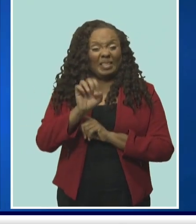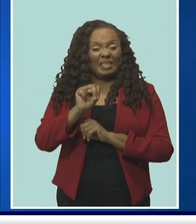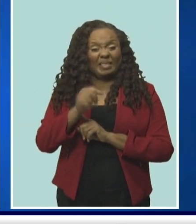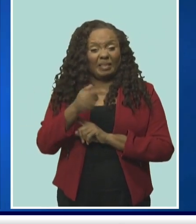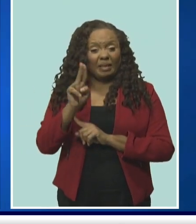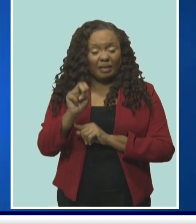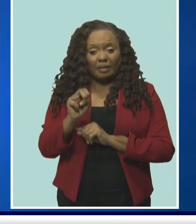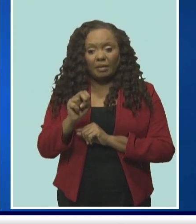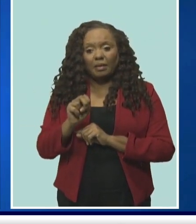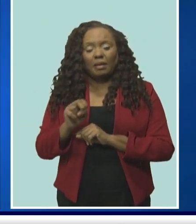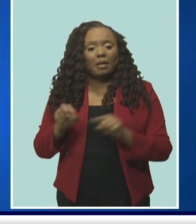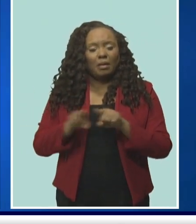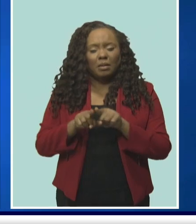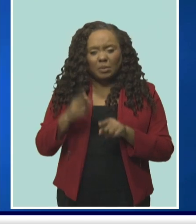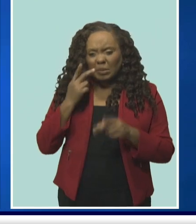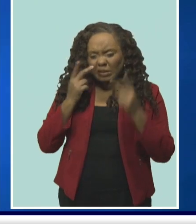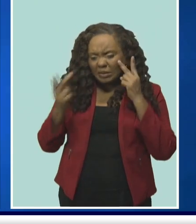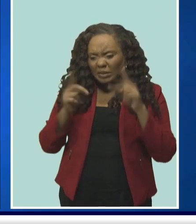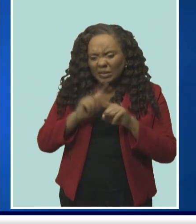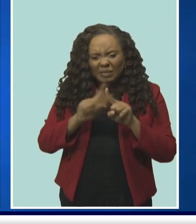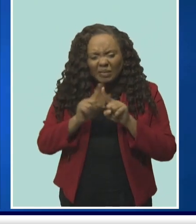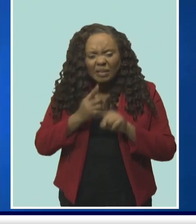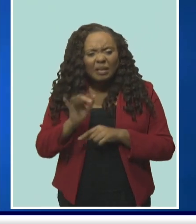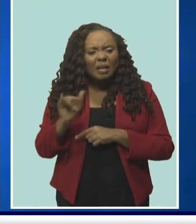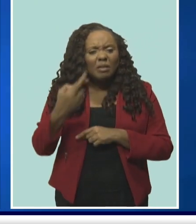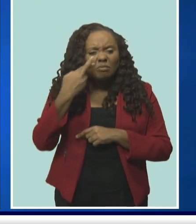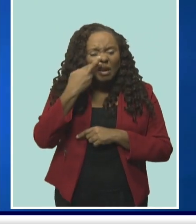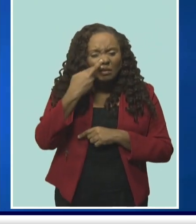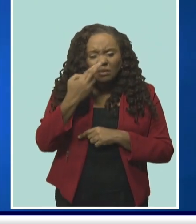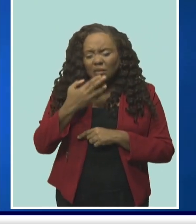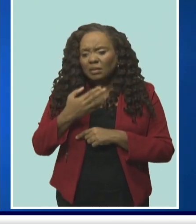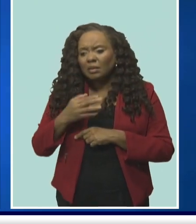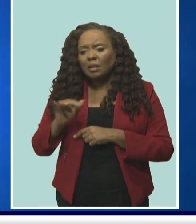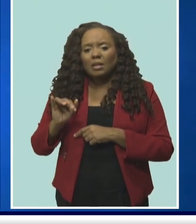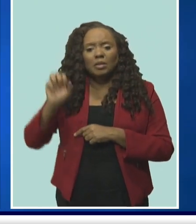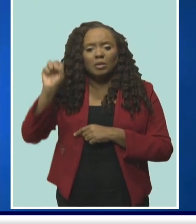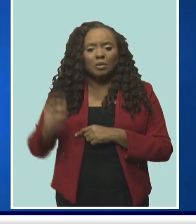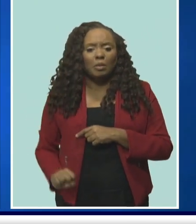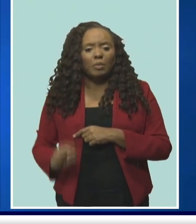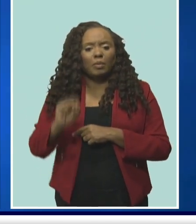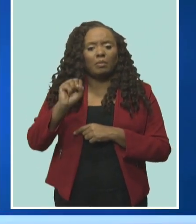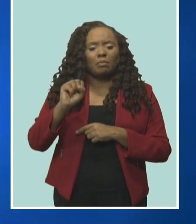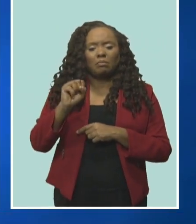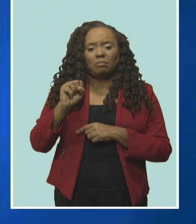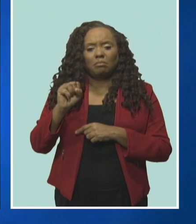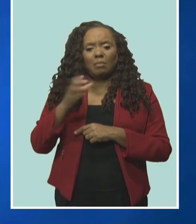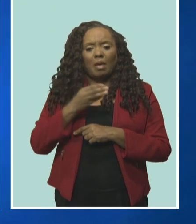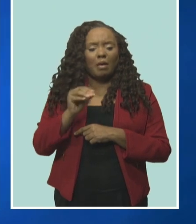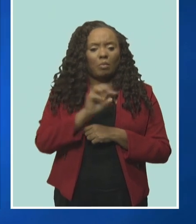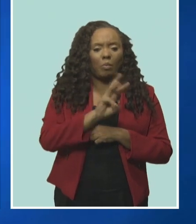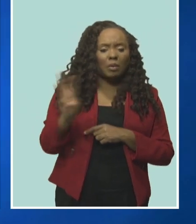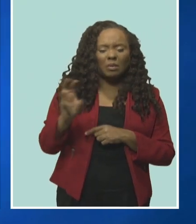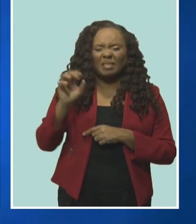in the amount of rodent sightings across the island, especially in the south and west coast. So what is happening is